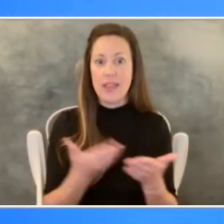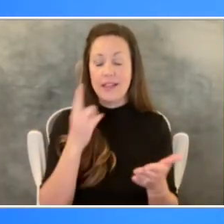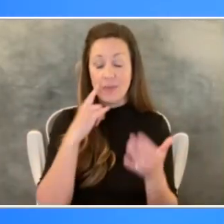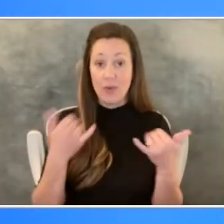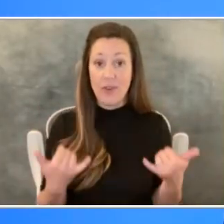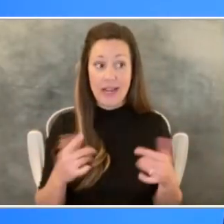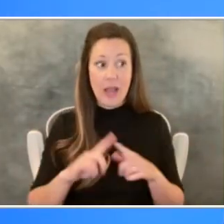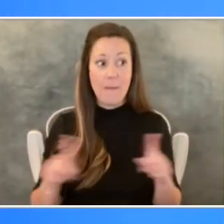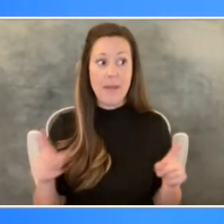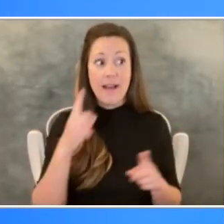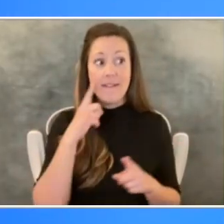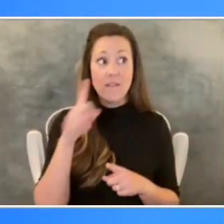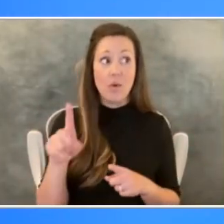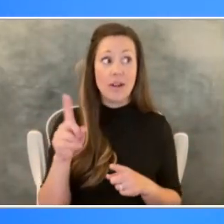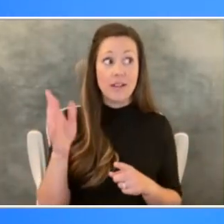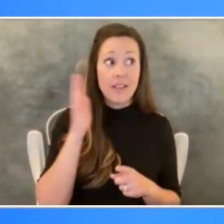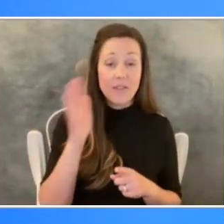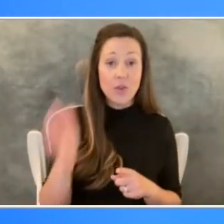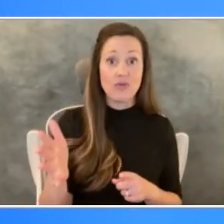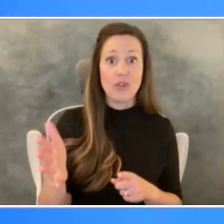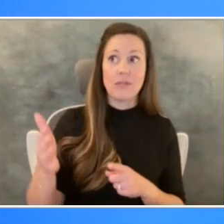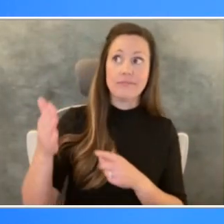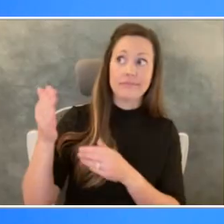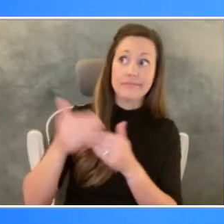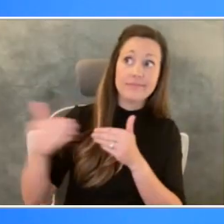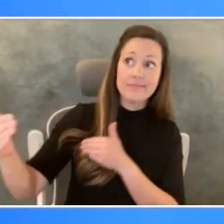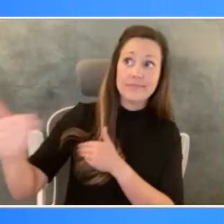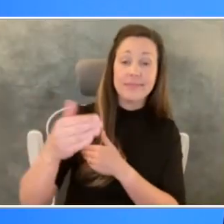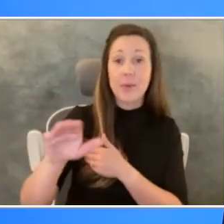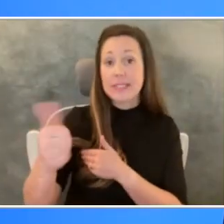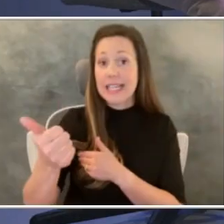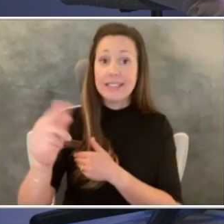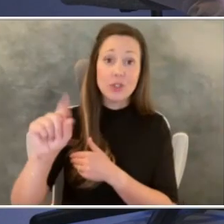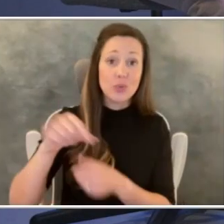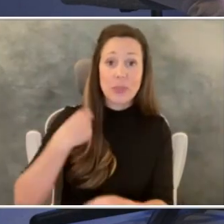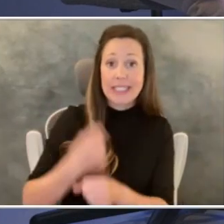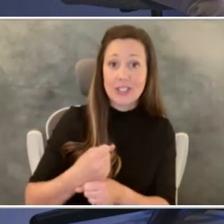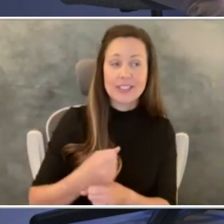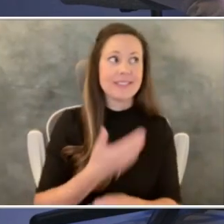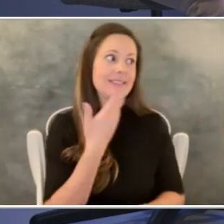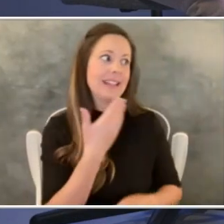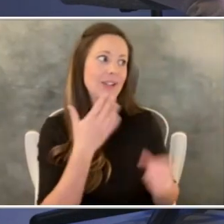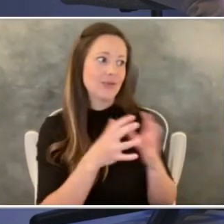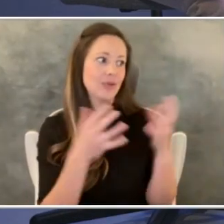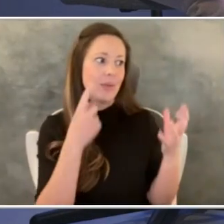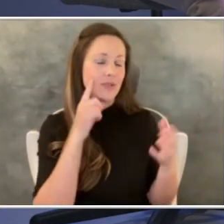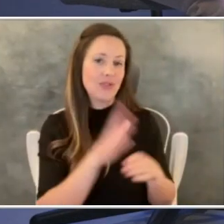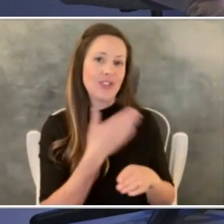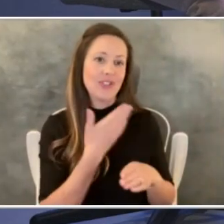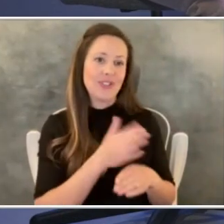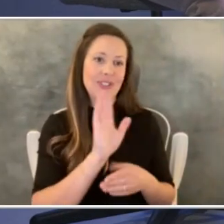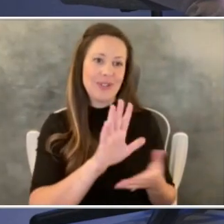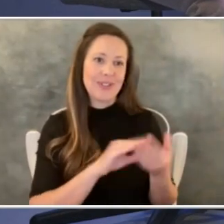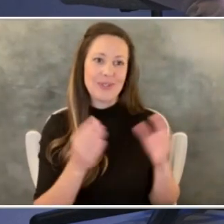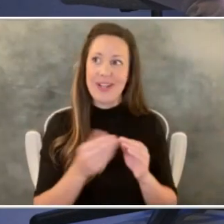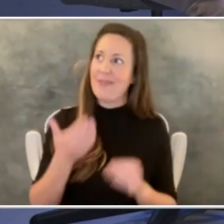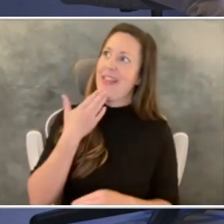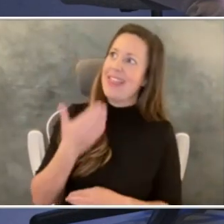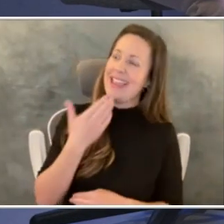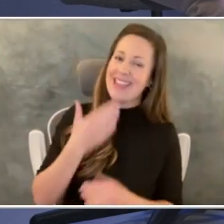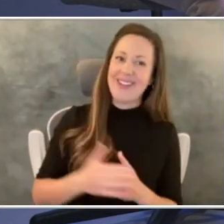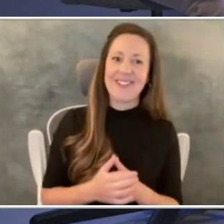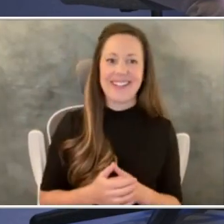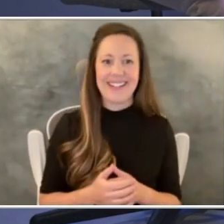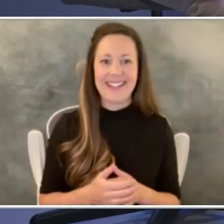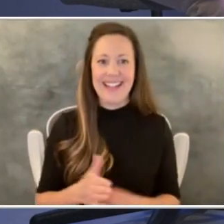for the future down the road in 10 years and 20 years. Well, thank you so much for sharing your story. Thank We're you so so glad you're much for doing having well. Keep it up. Keep it